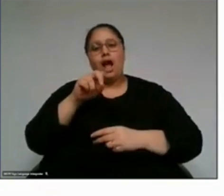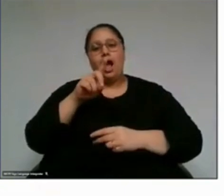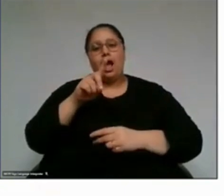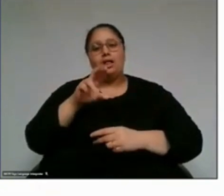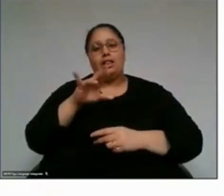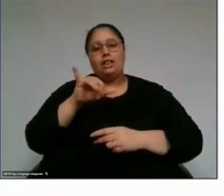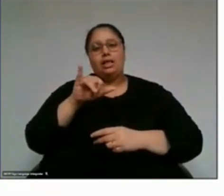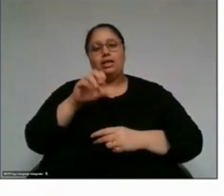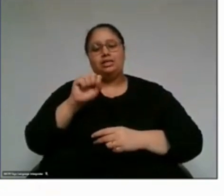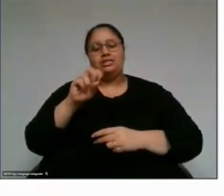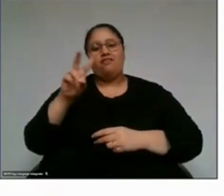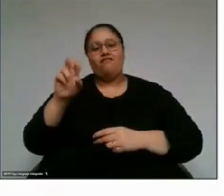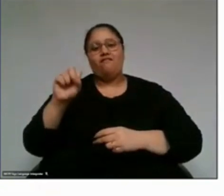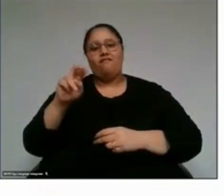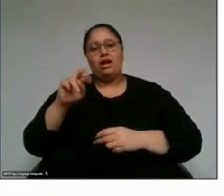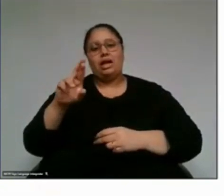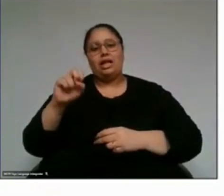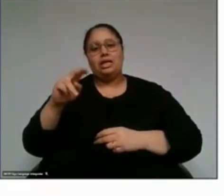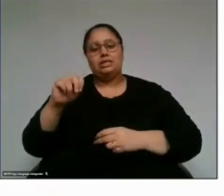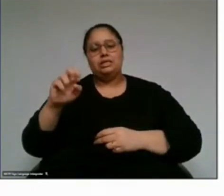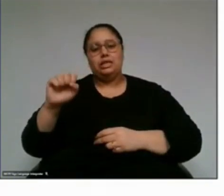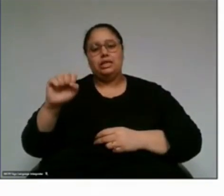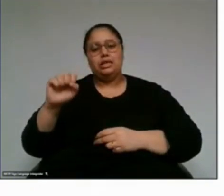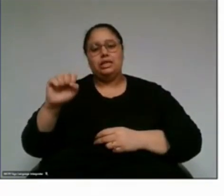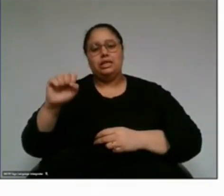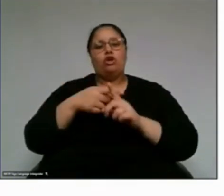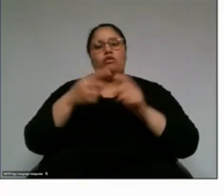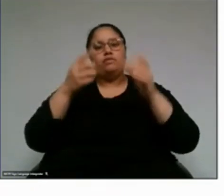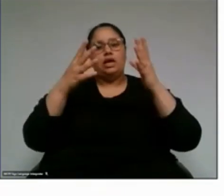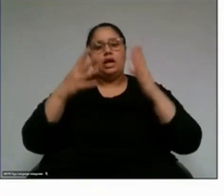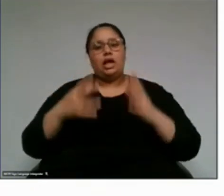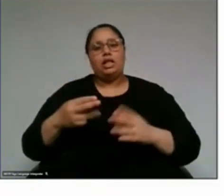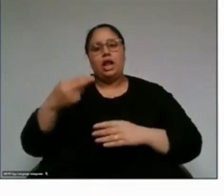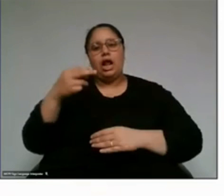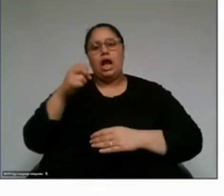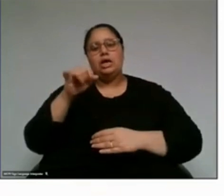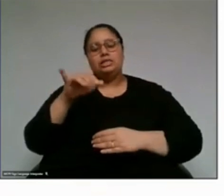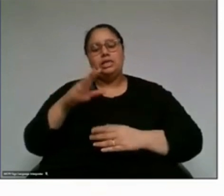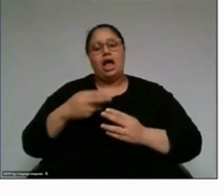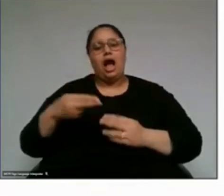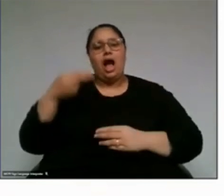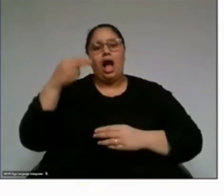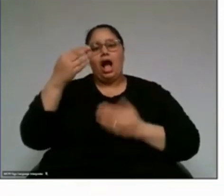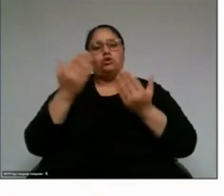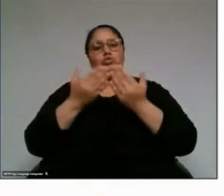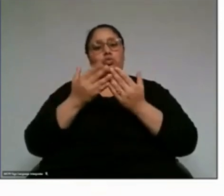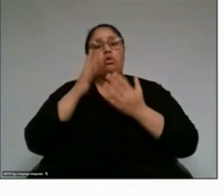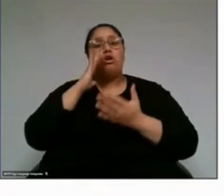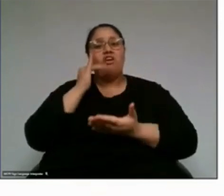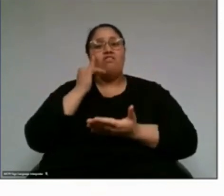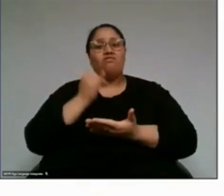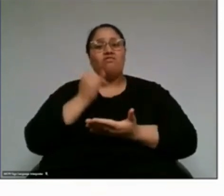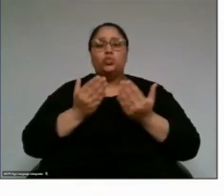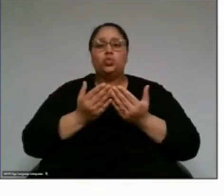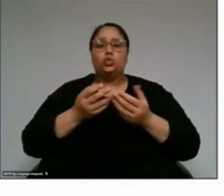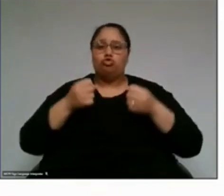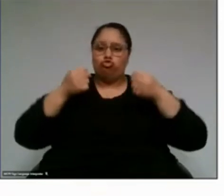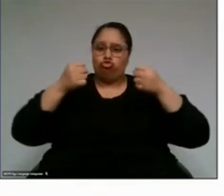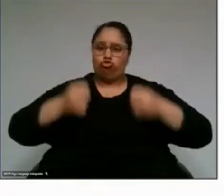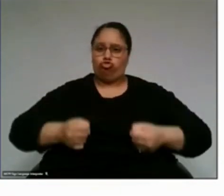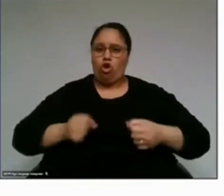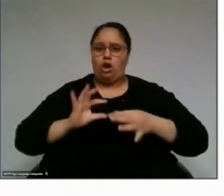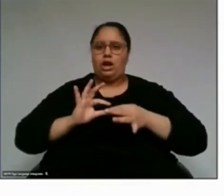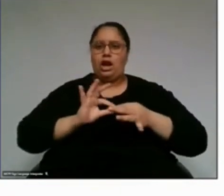Reensen, the Executive Director at Herzlia High School in Cape Town, confirmed the school's strong relations